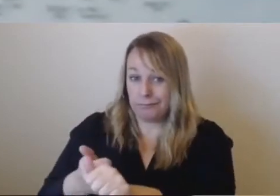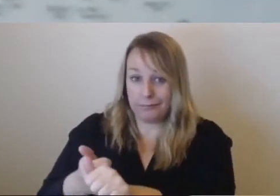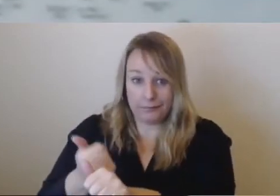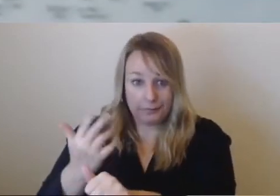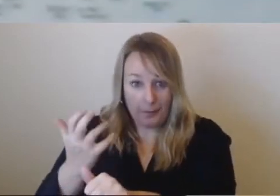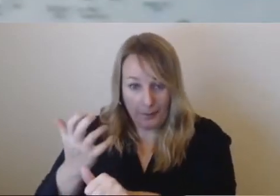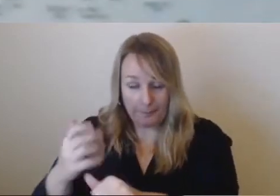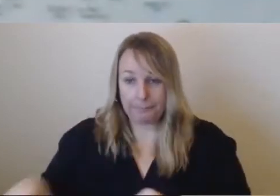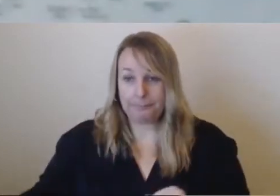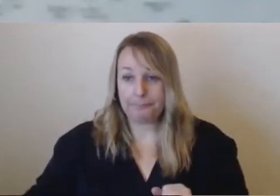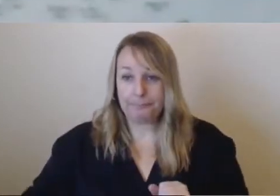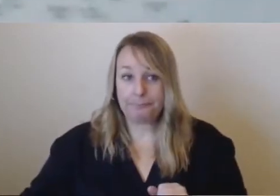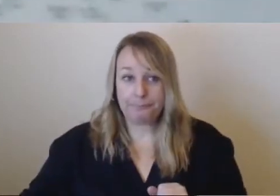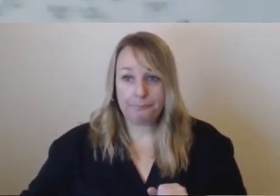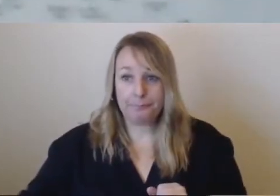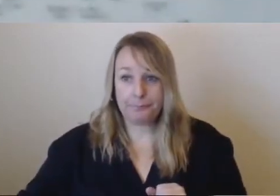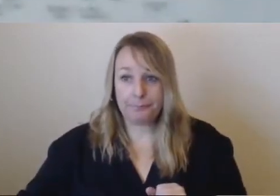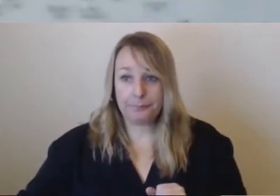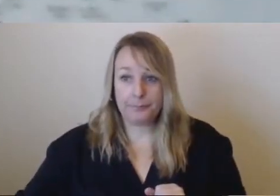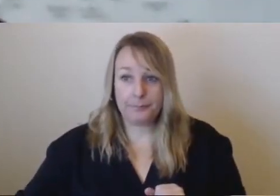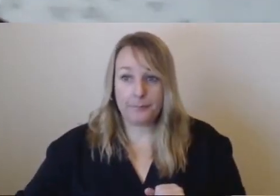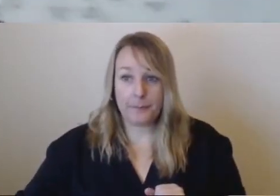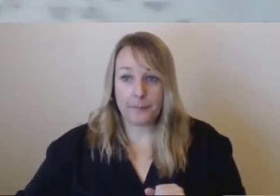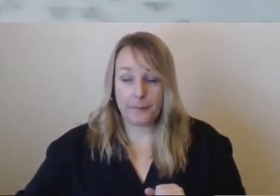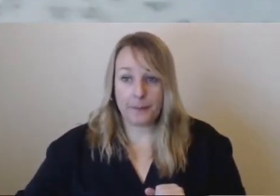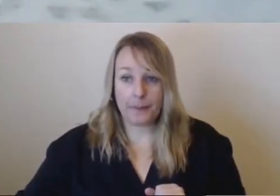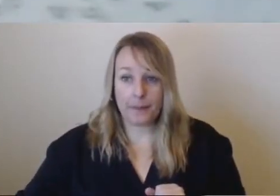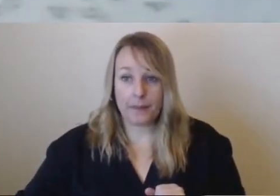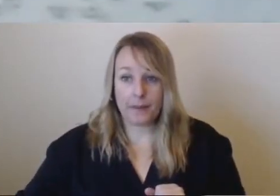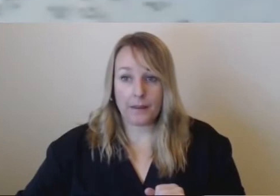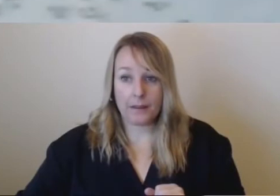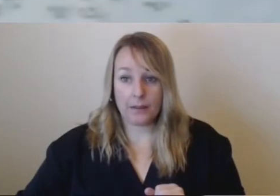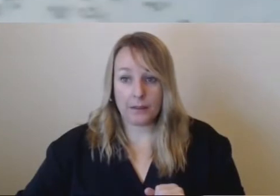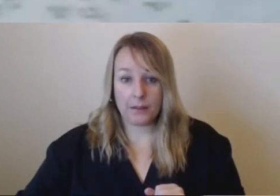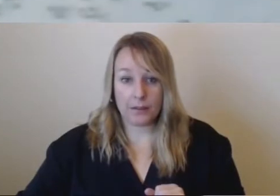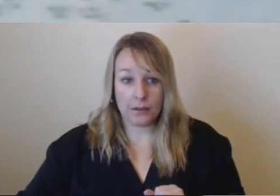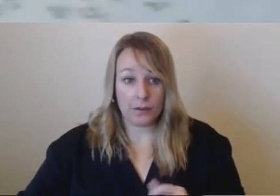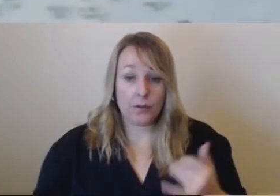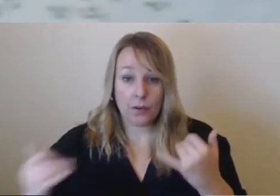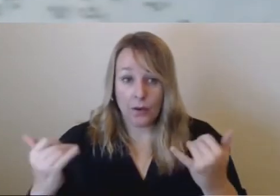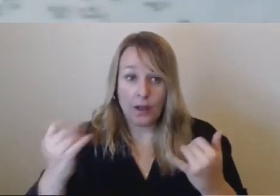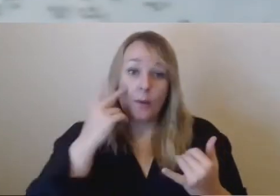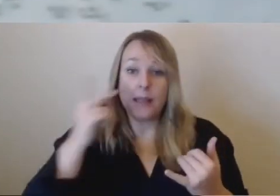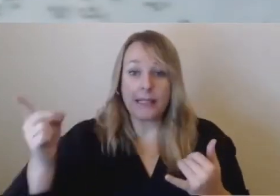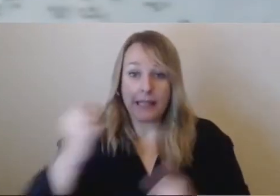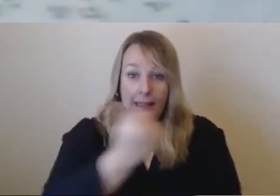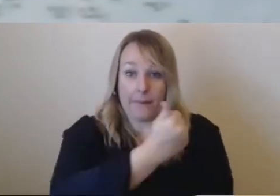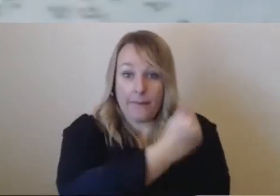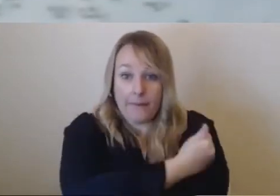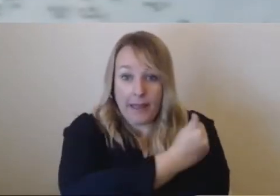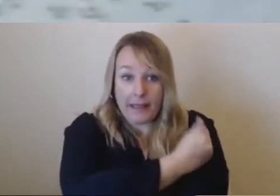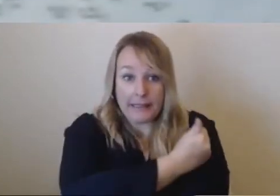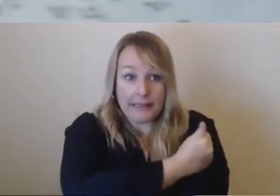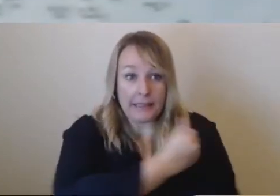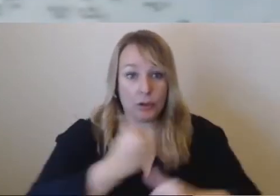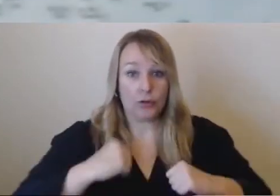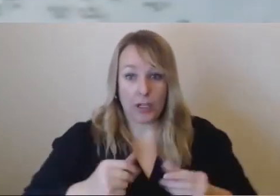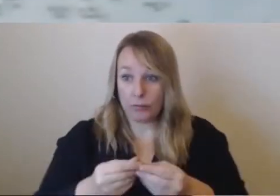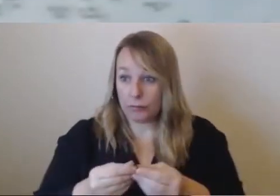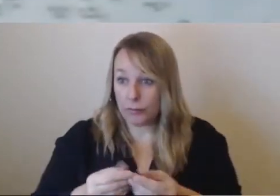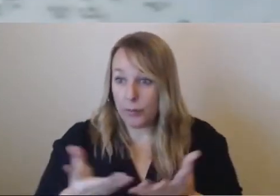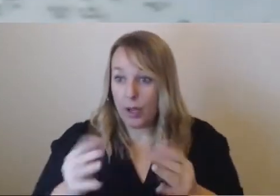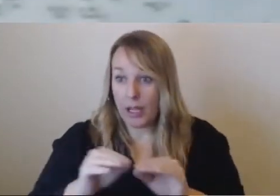And so we're going to see them try to spread their vaccine to get some, as both a good thing to do and a thing to